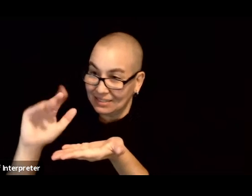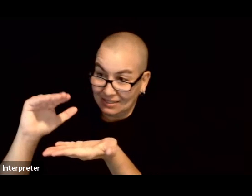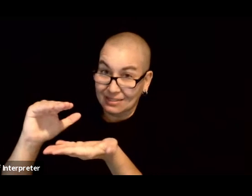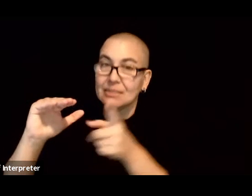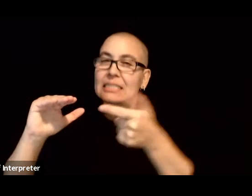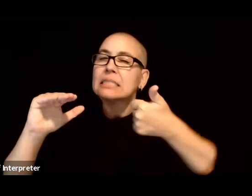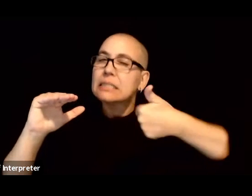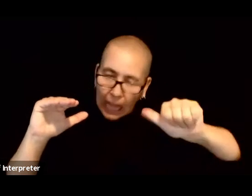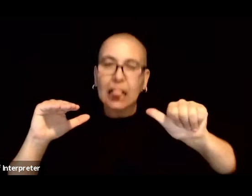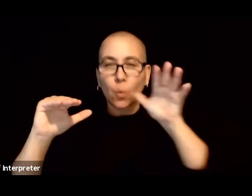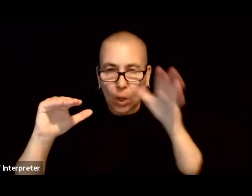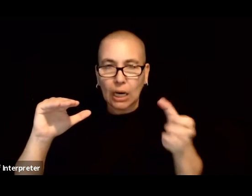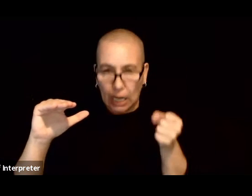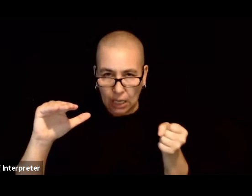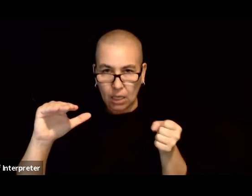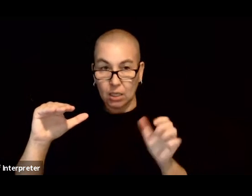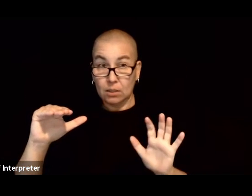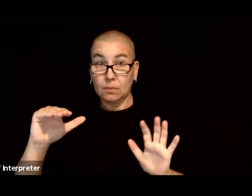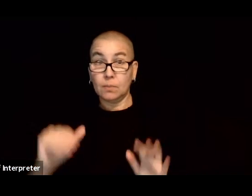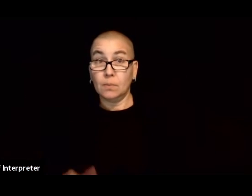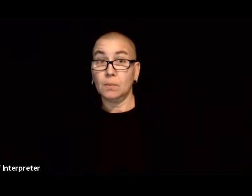Okay, thank you.